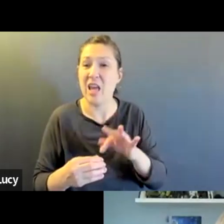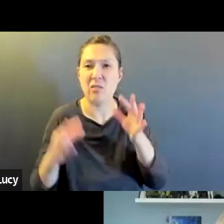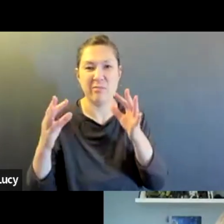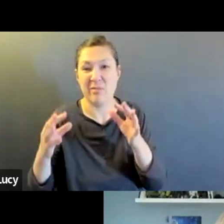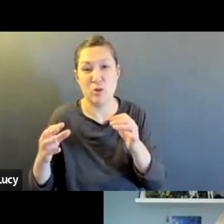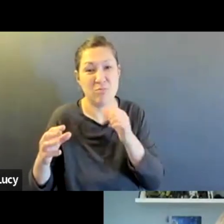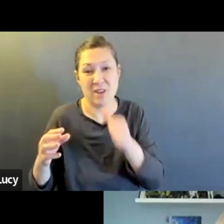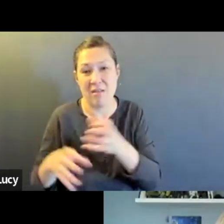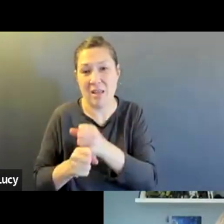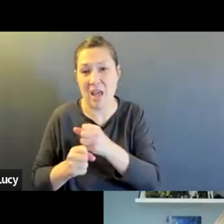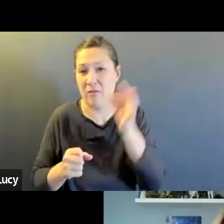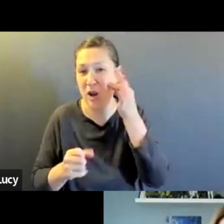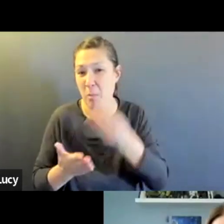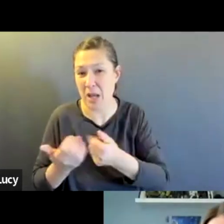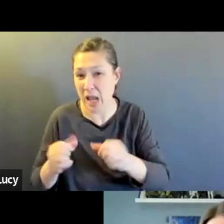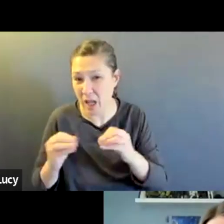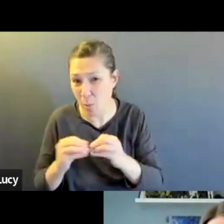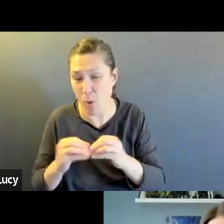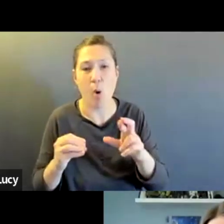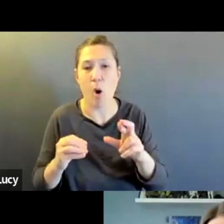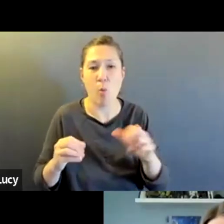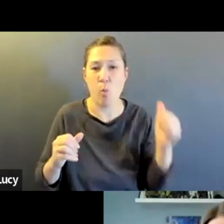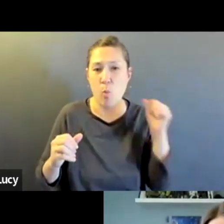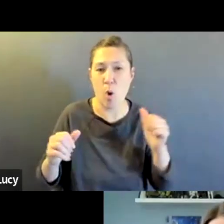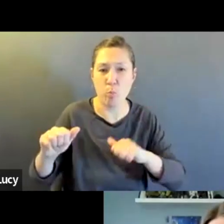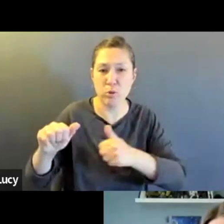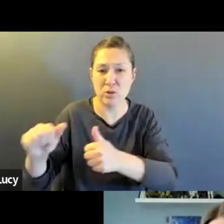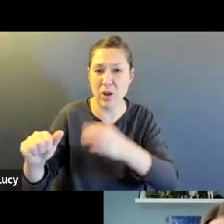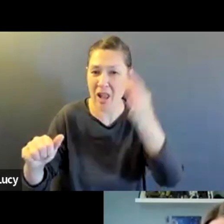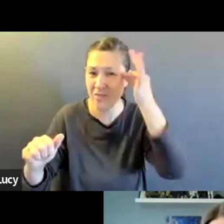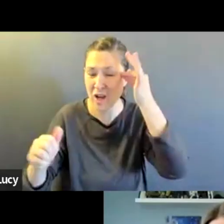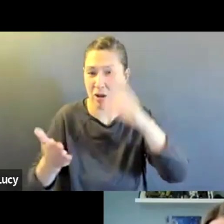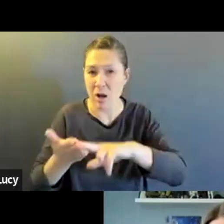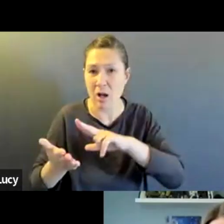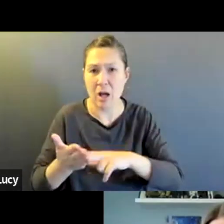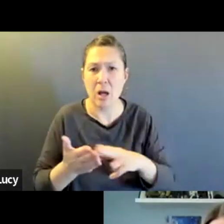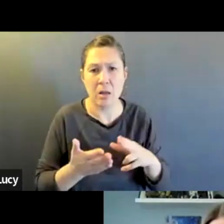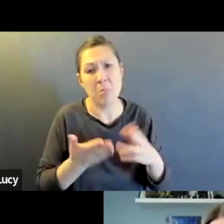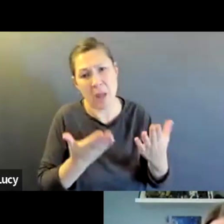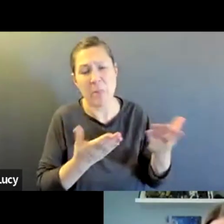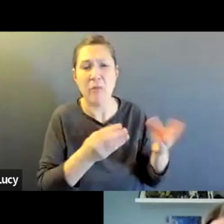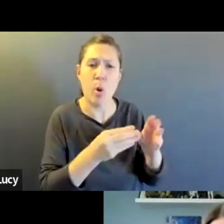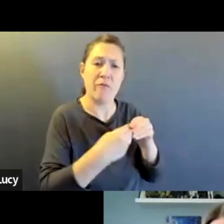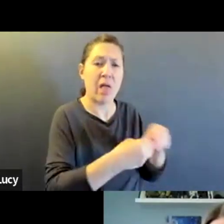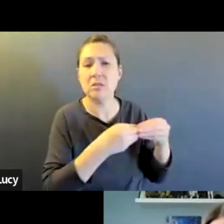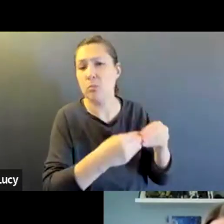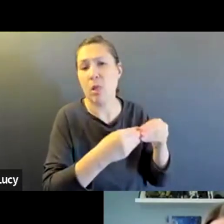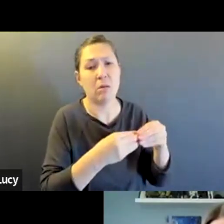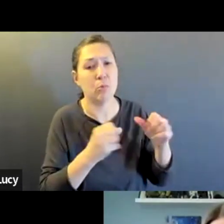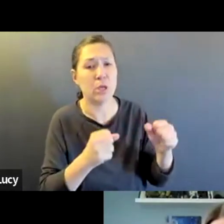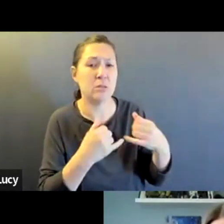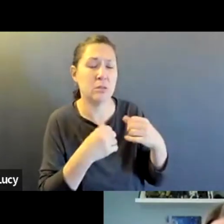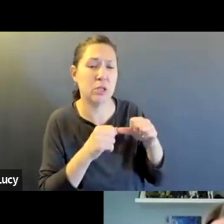contracts. I think that gives a lot of freedom to continue telling those stories, either working